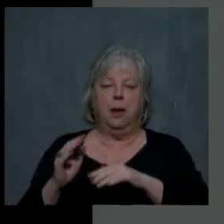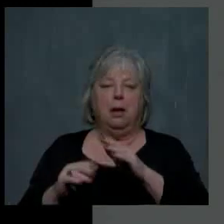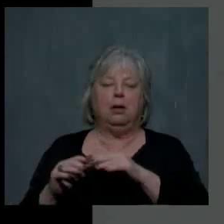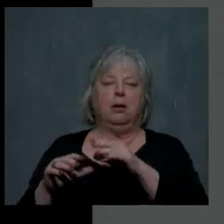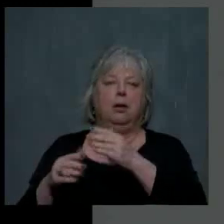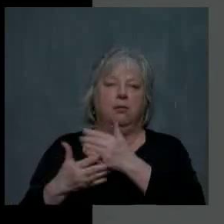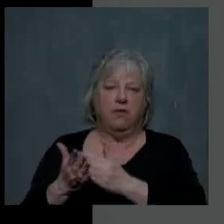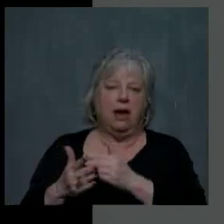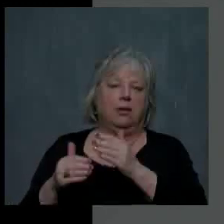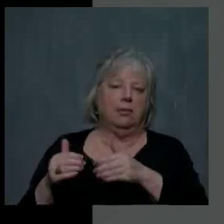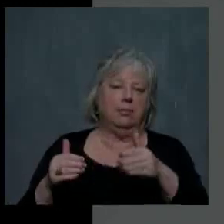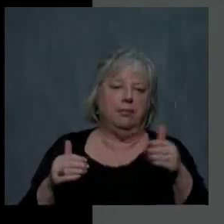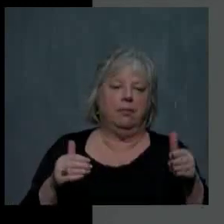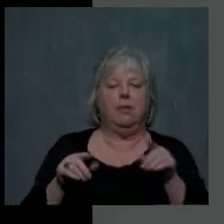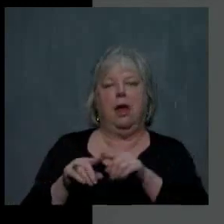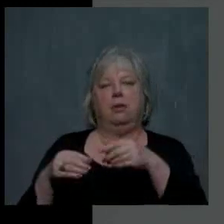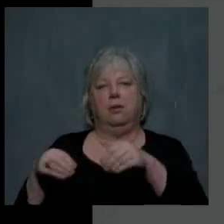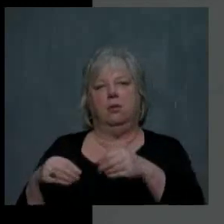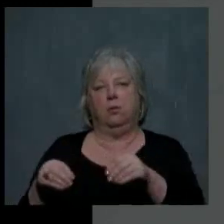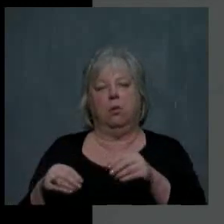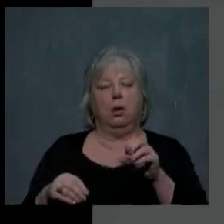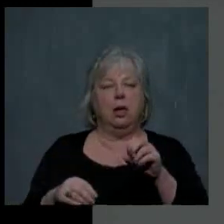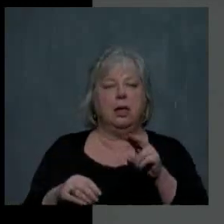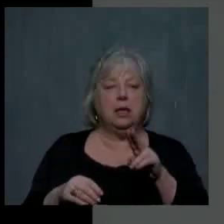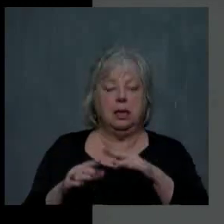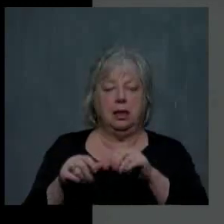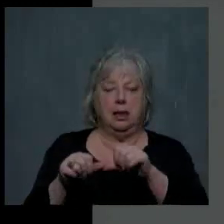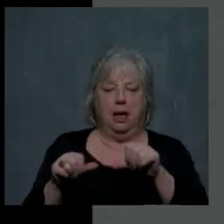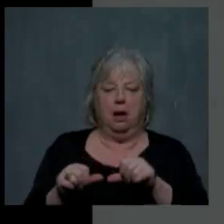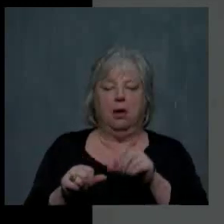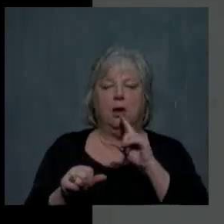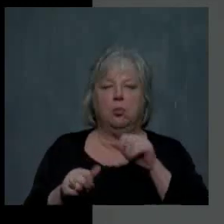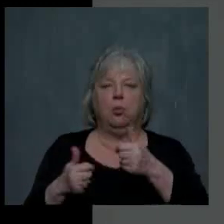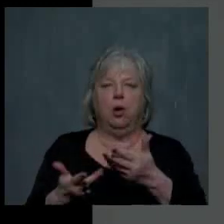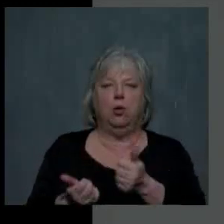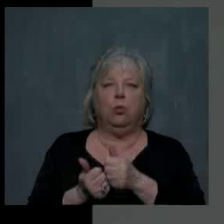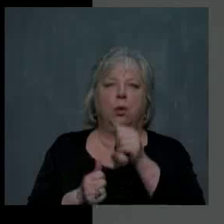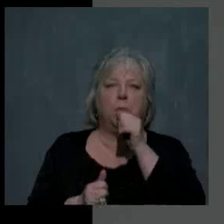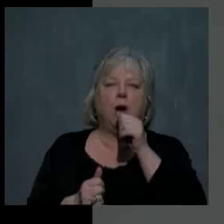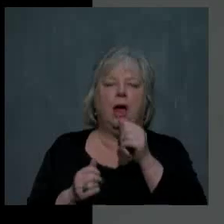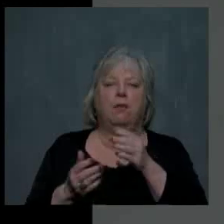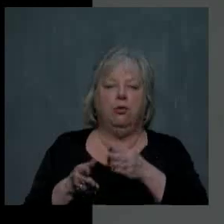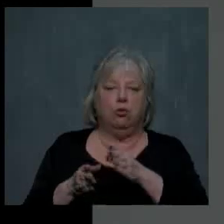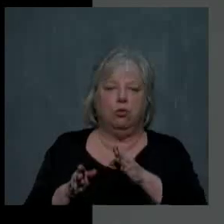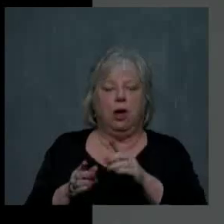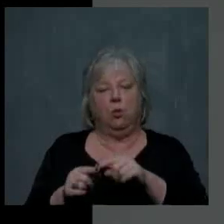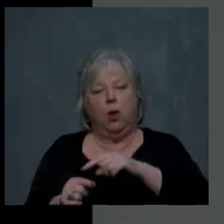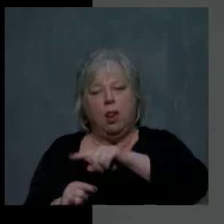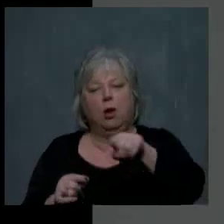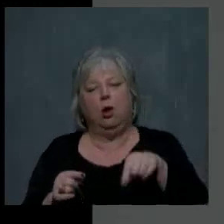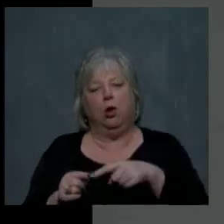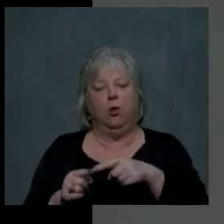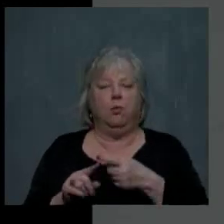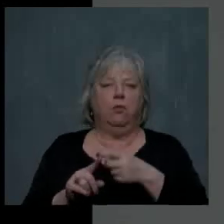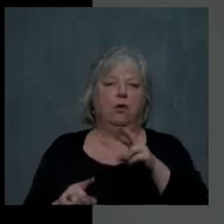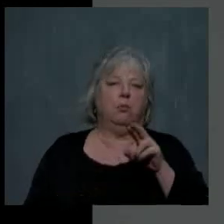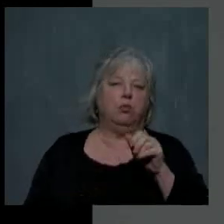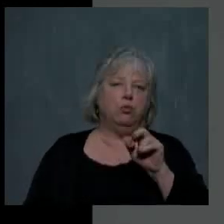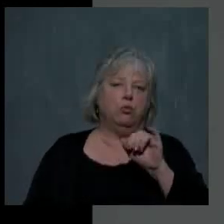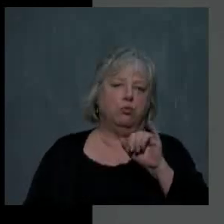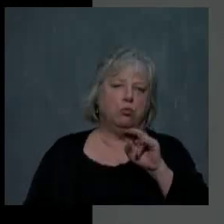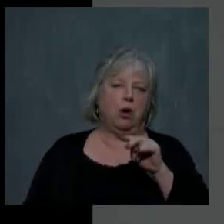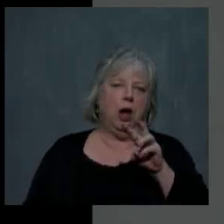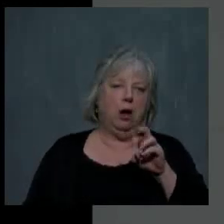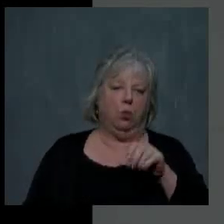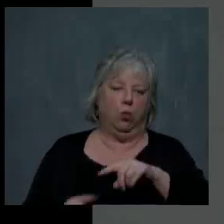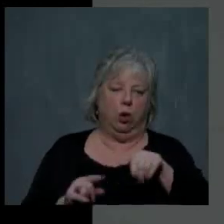they are sold. The subdivision is proposed with private streets. The street is proposed as a loop street extending south from Rainwood Road. The development will have a